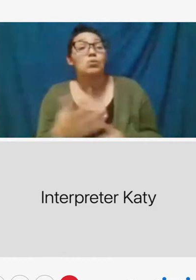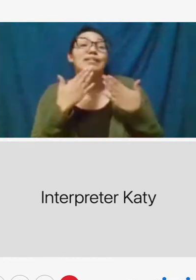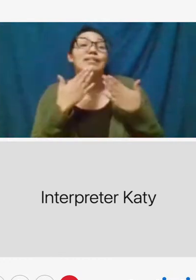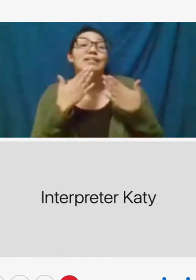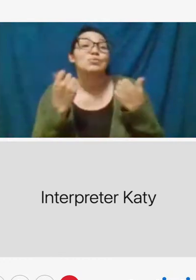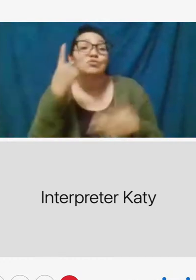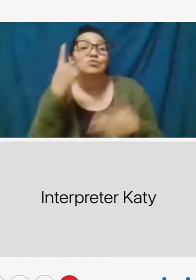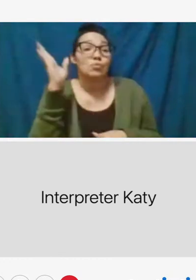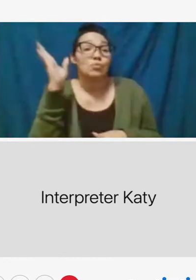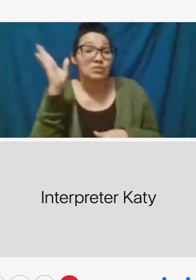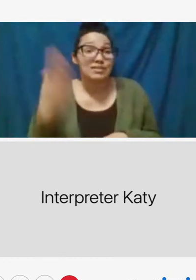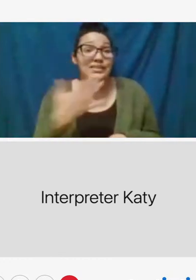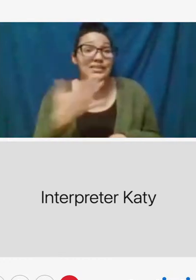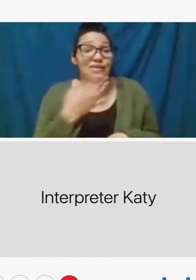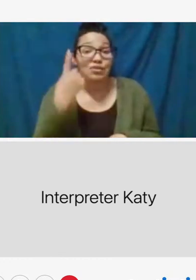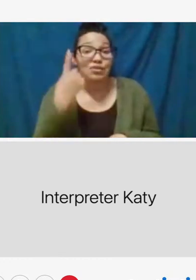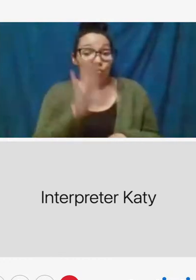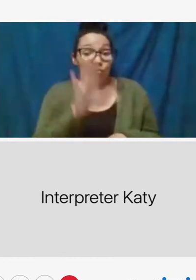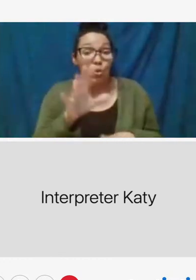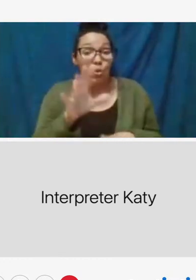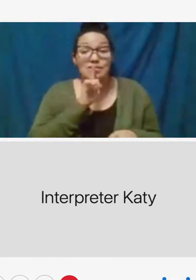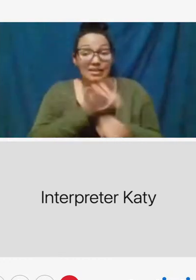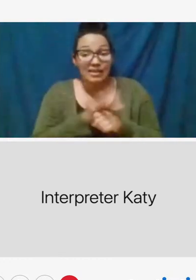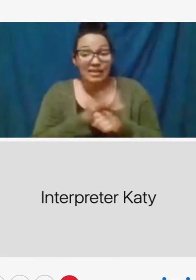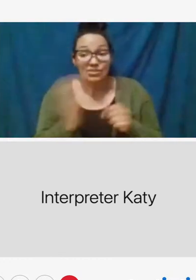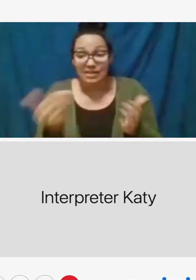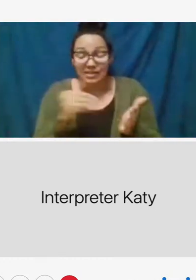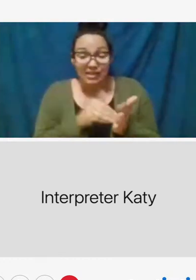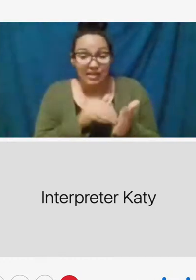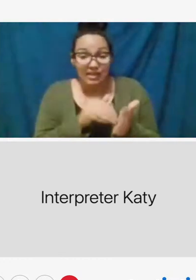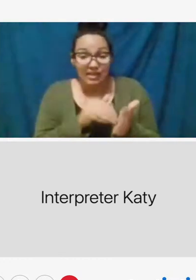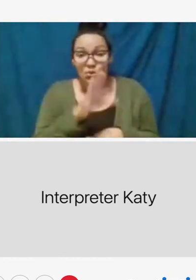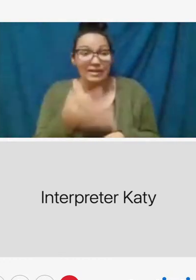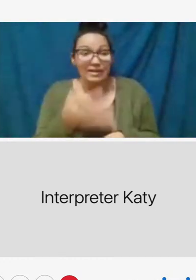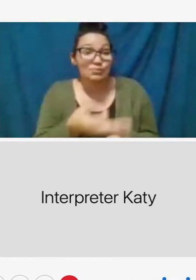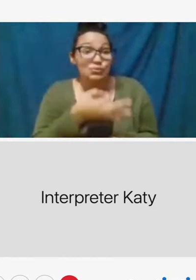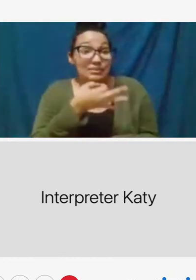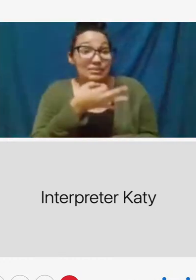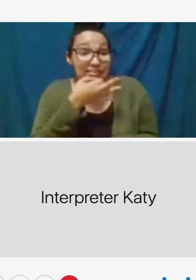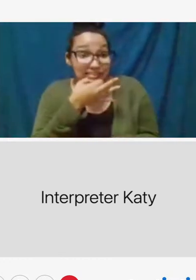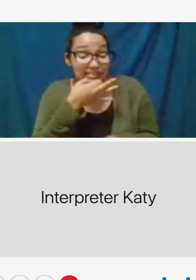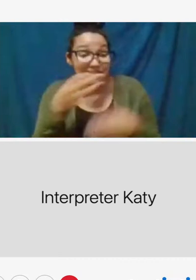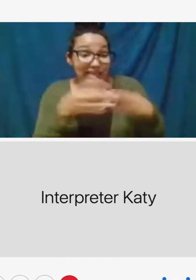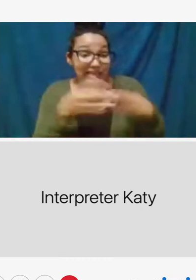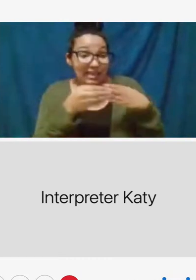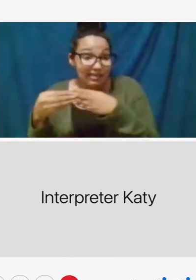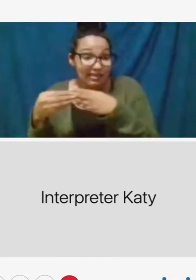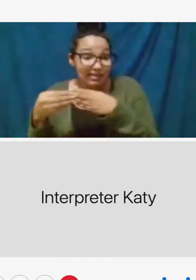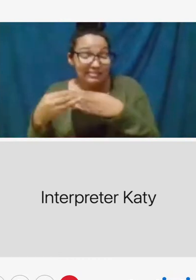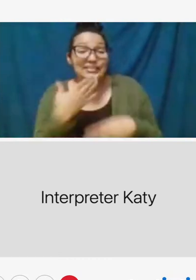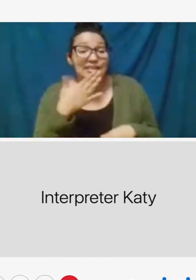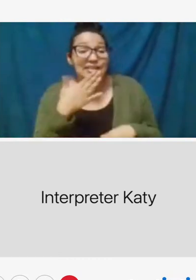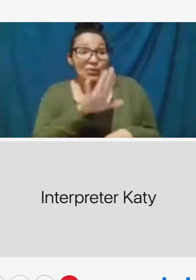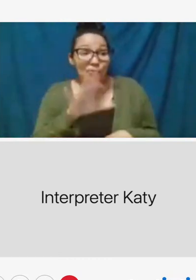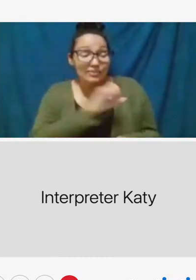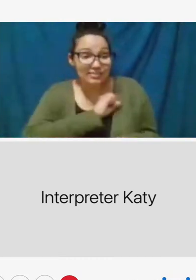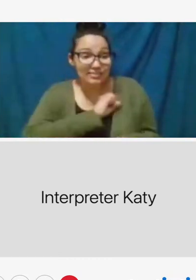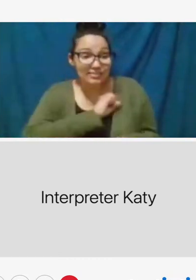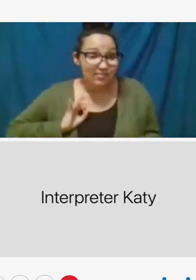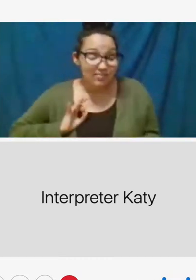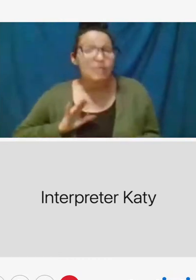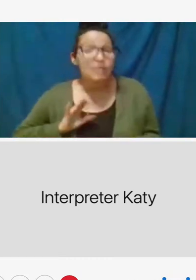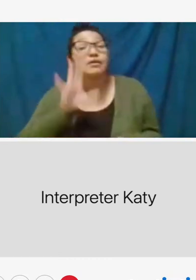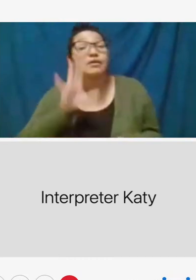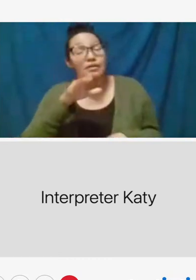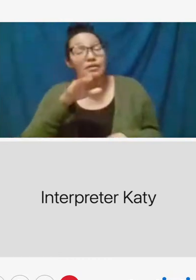your for your dedic dedication again and your expertise and your guidance thank your staff and by the way I wanted to say